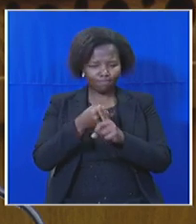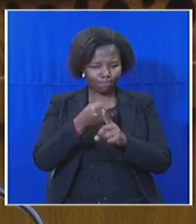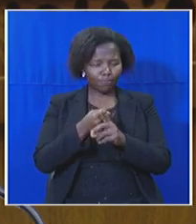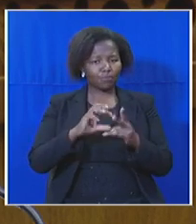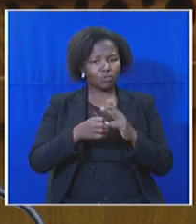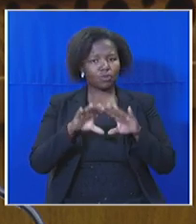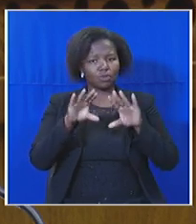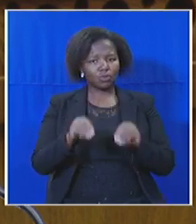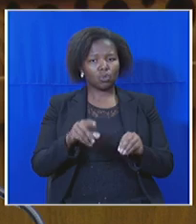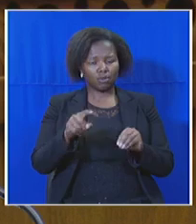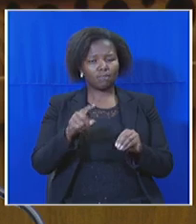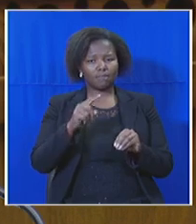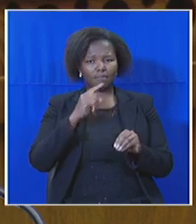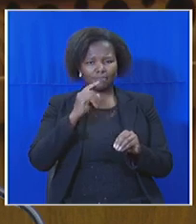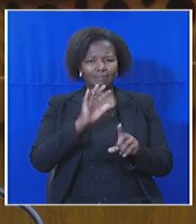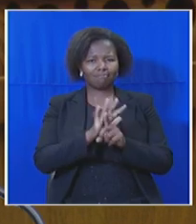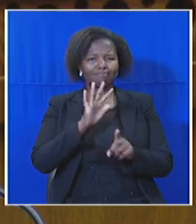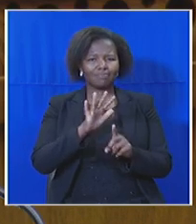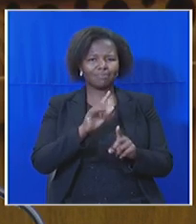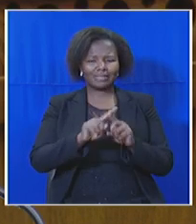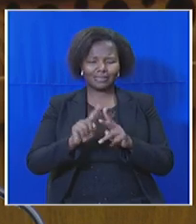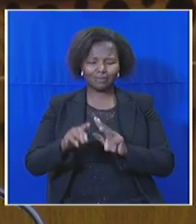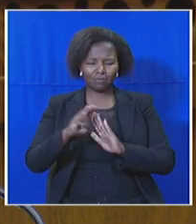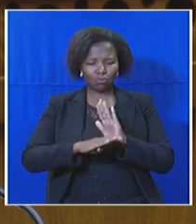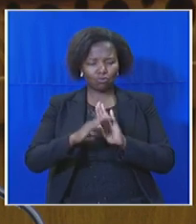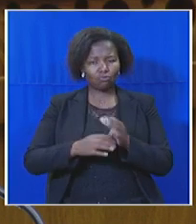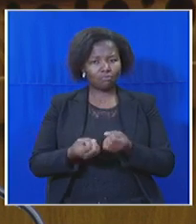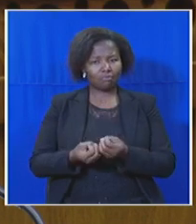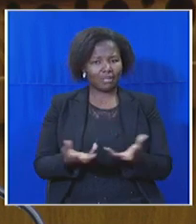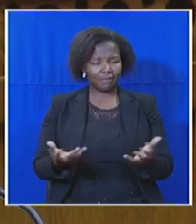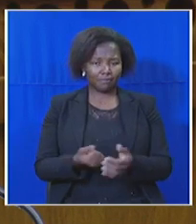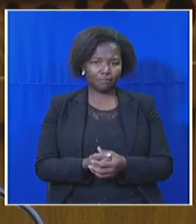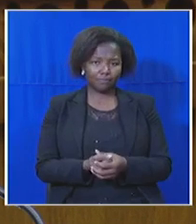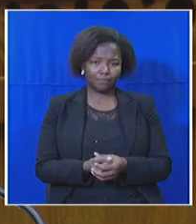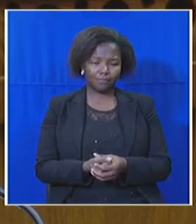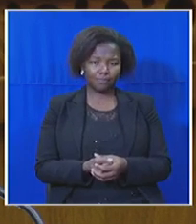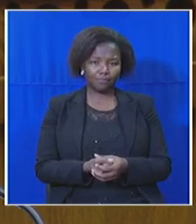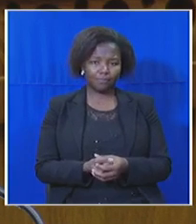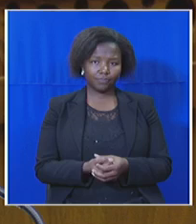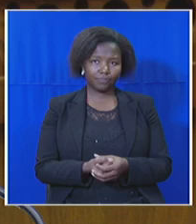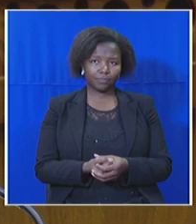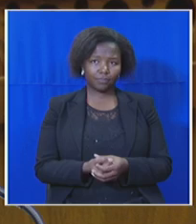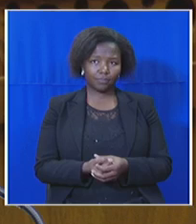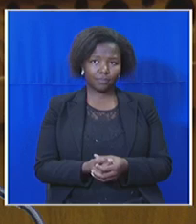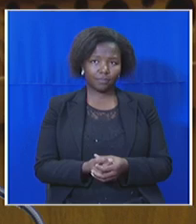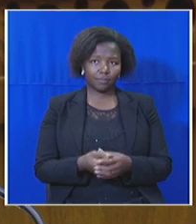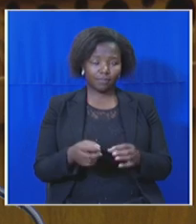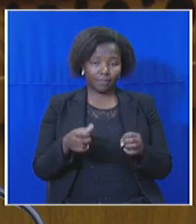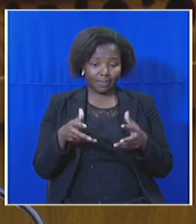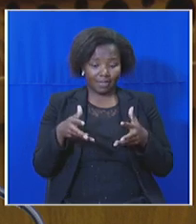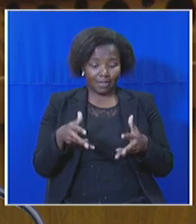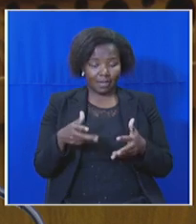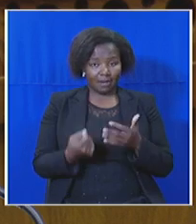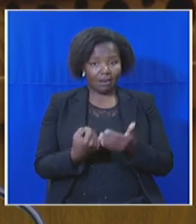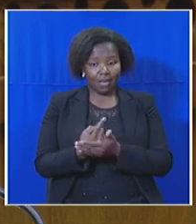impact through the various support programs. Thus, current trends impose a